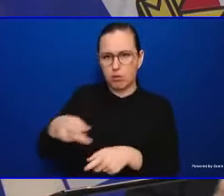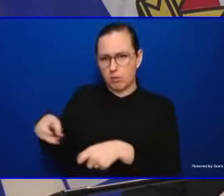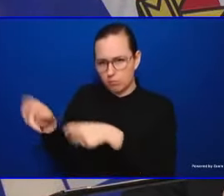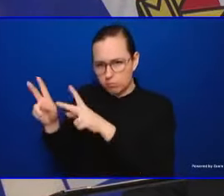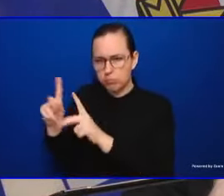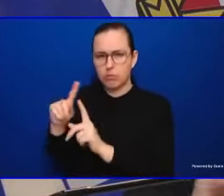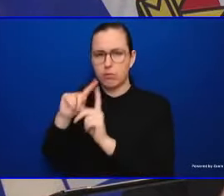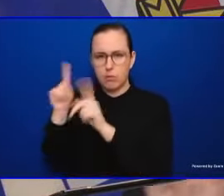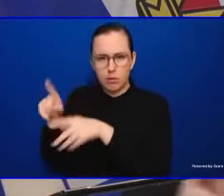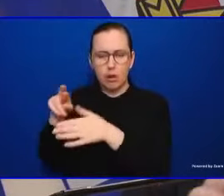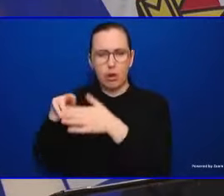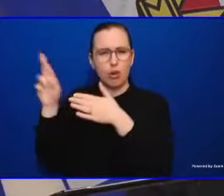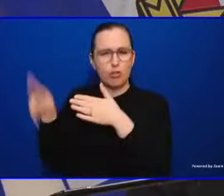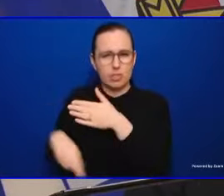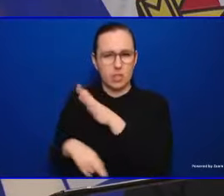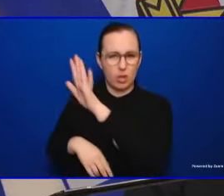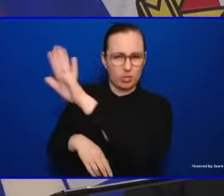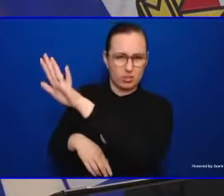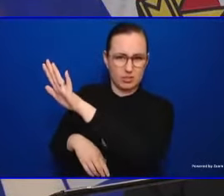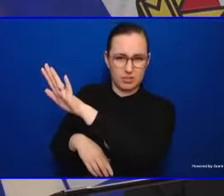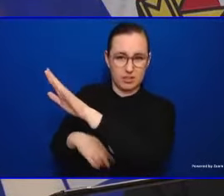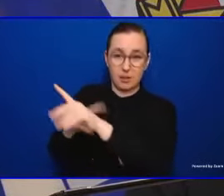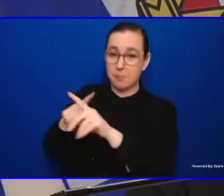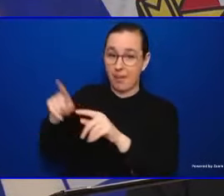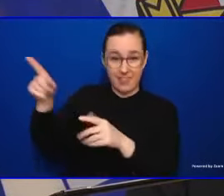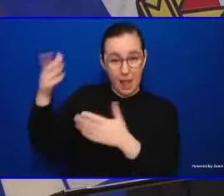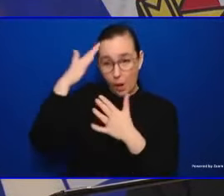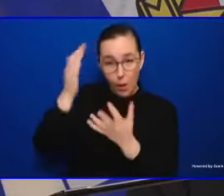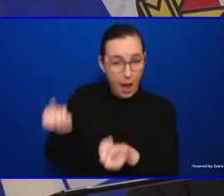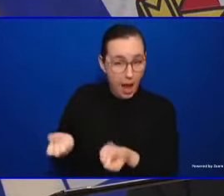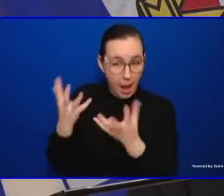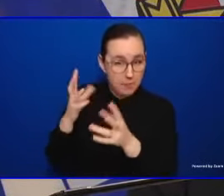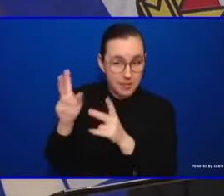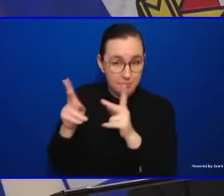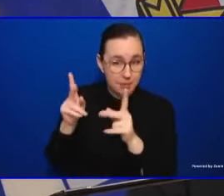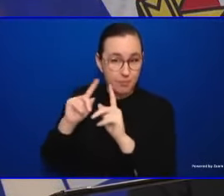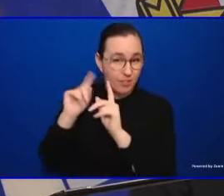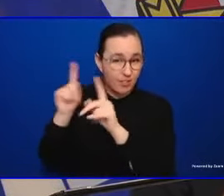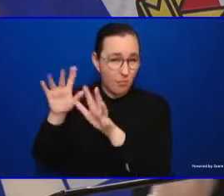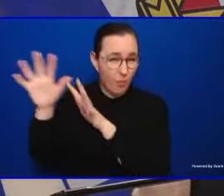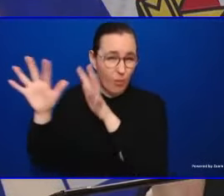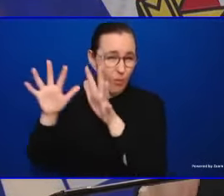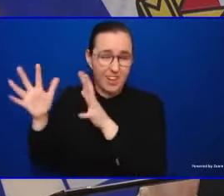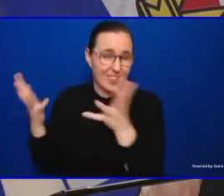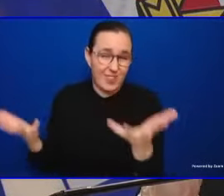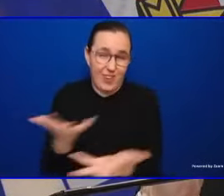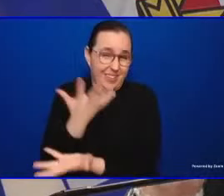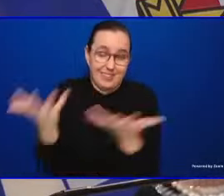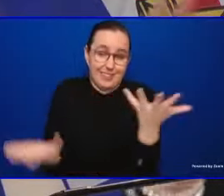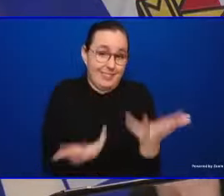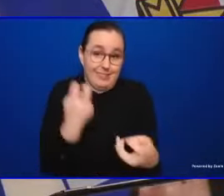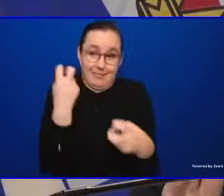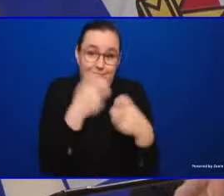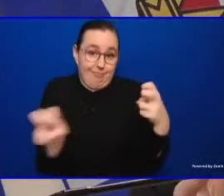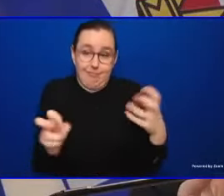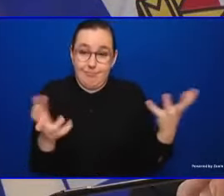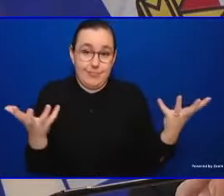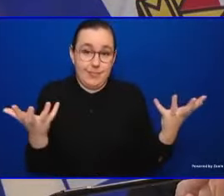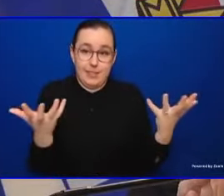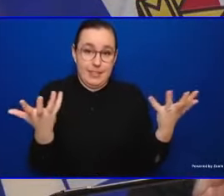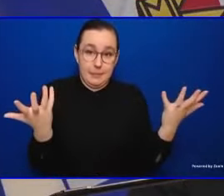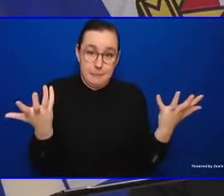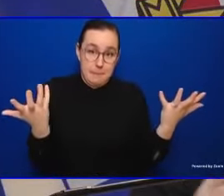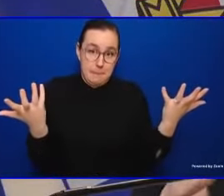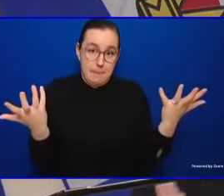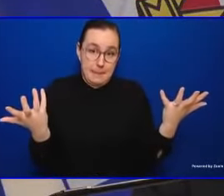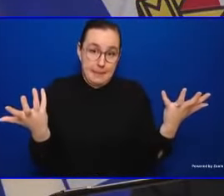online. So it's tricky to know what it actually tells you. So we're working to come up with a framework